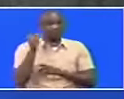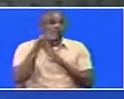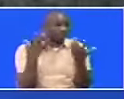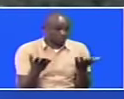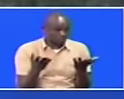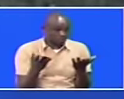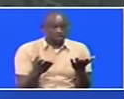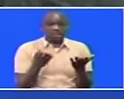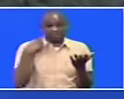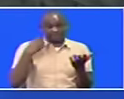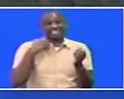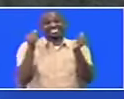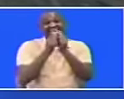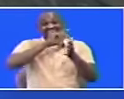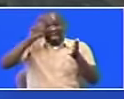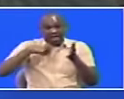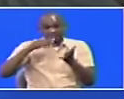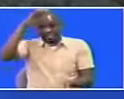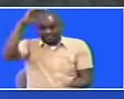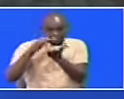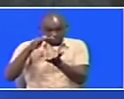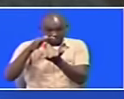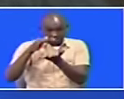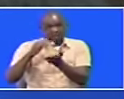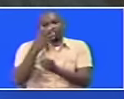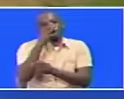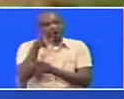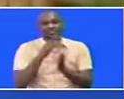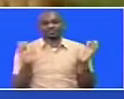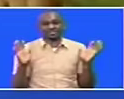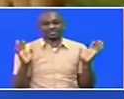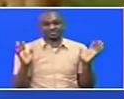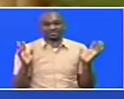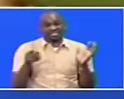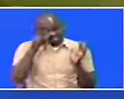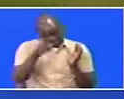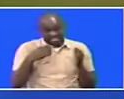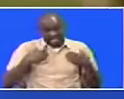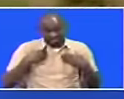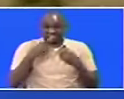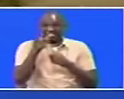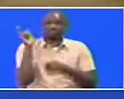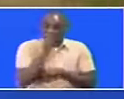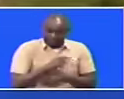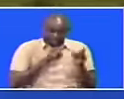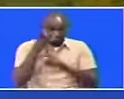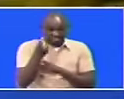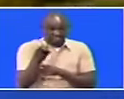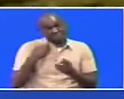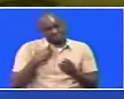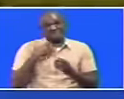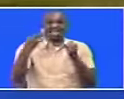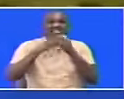Nairobi from more than 10 hours to a little more than 4 hours. Freight trains will complete the journey in less